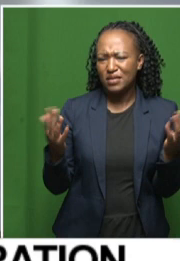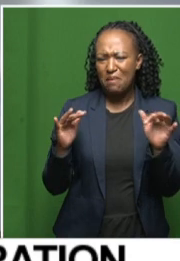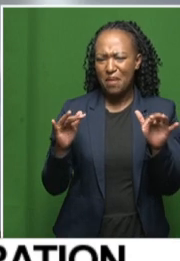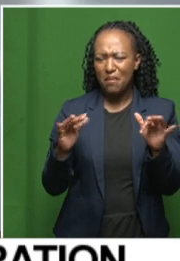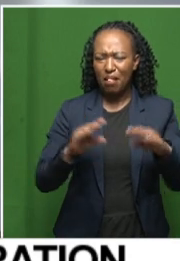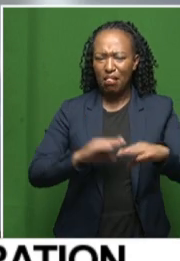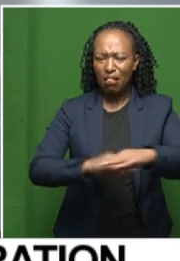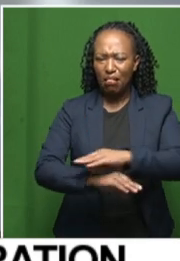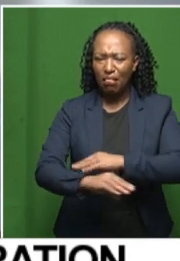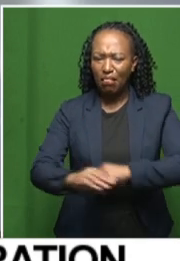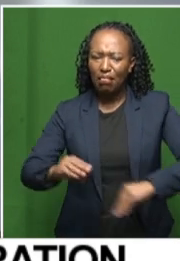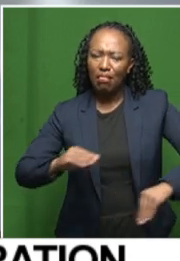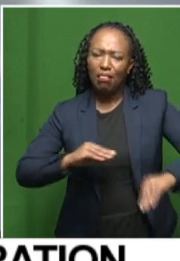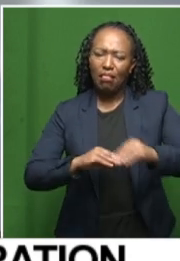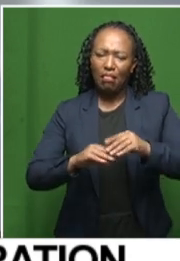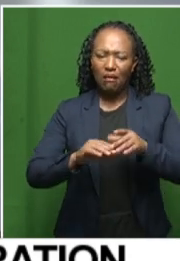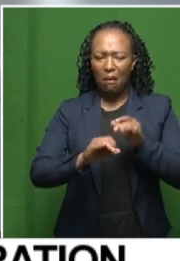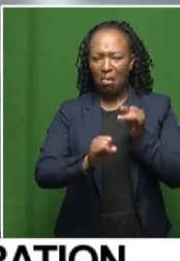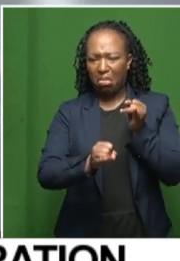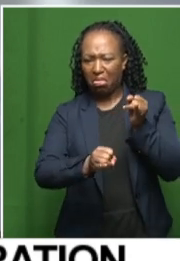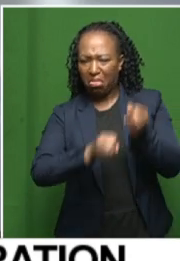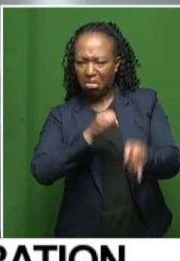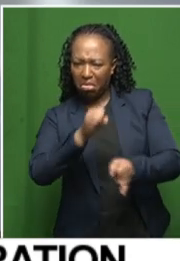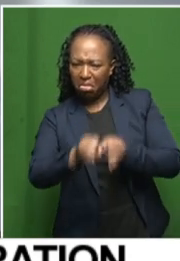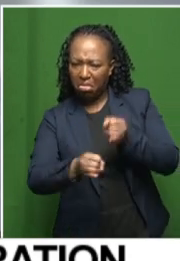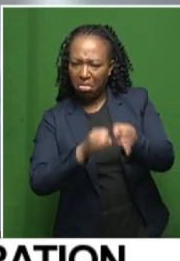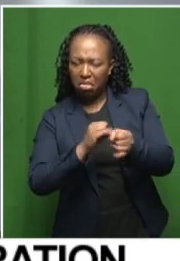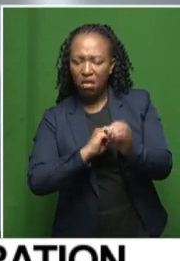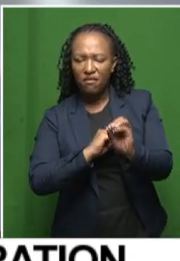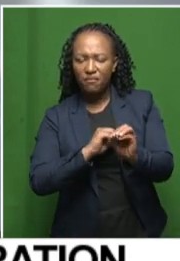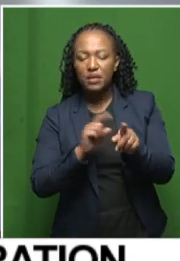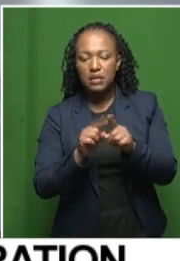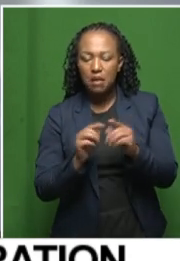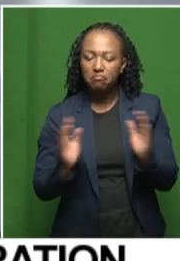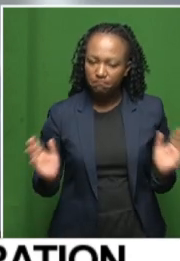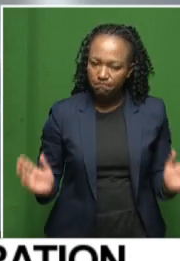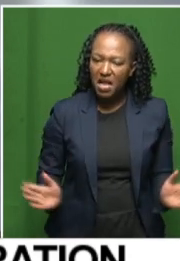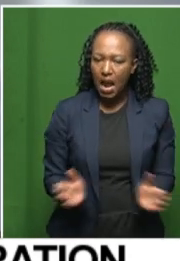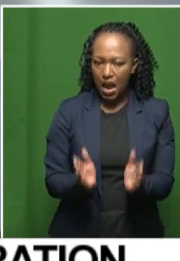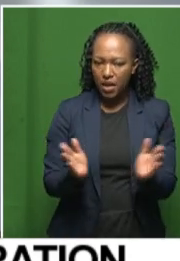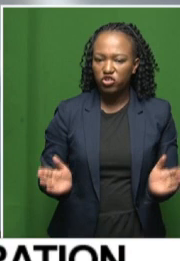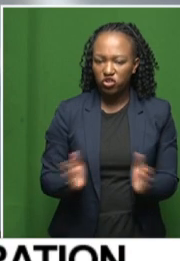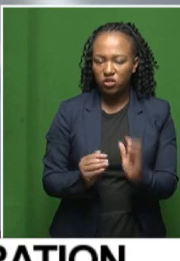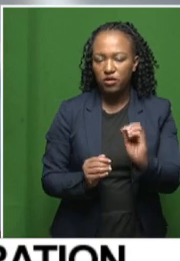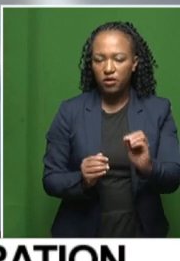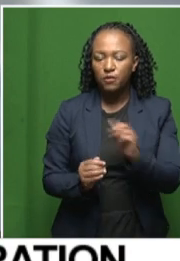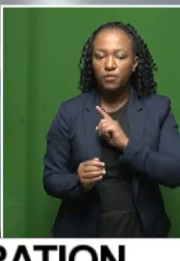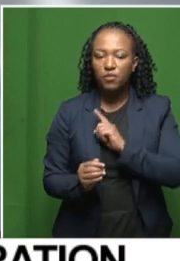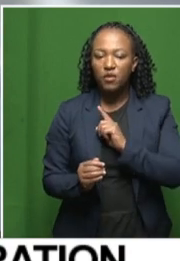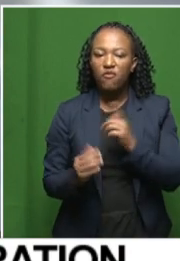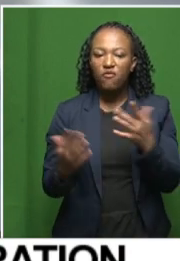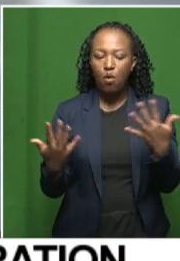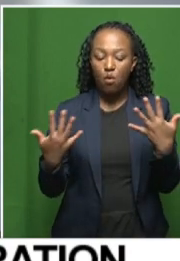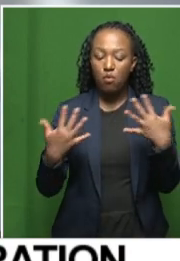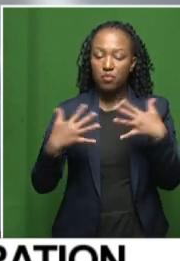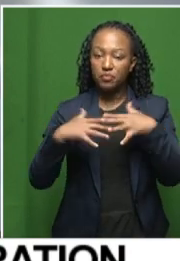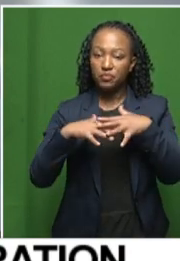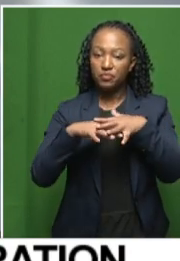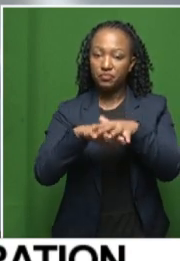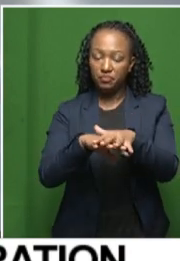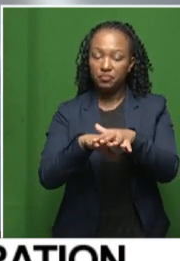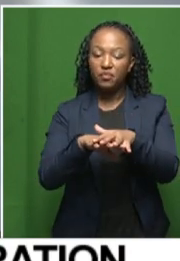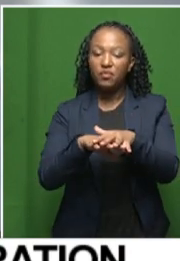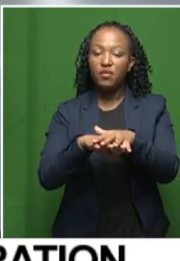of criticism, and, of course, a lot of encouragement when it comes to the integrated approach